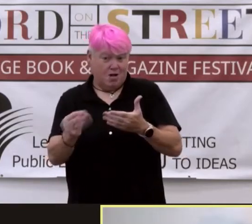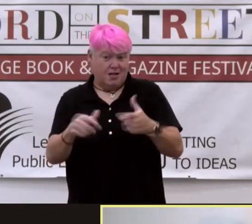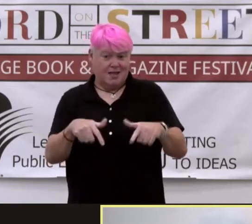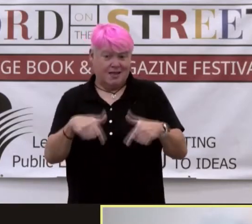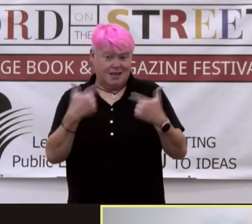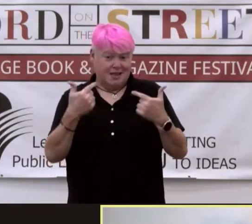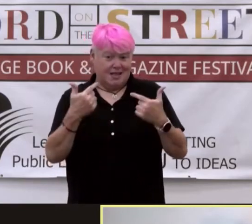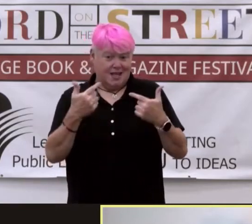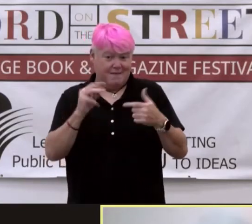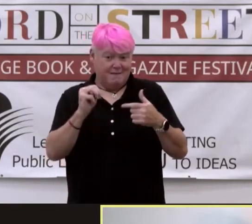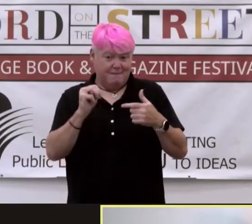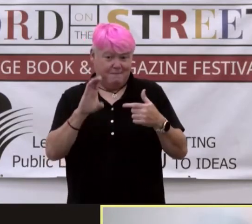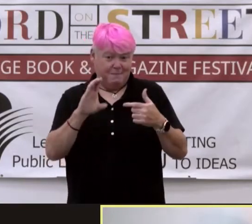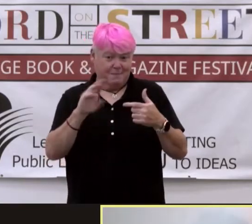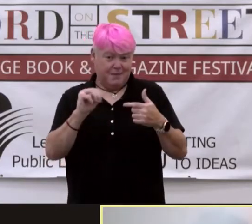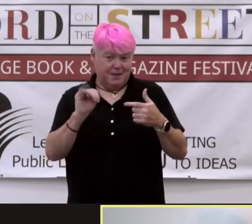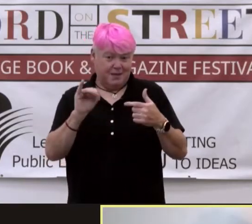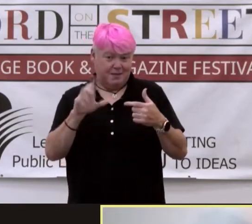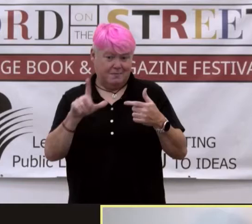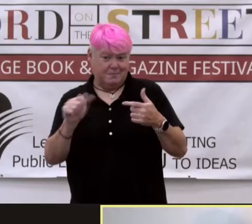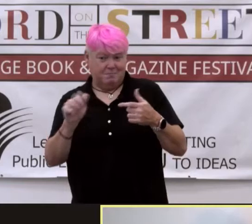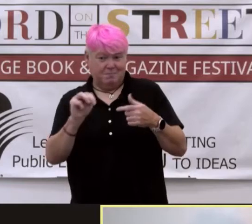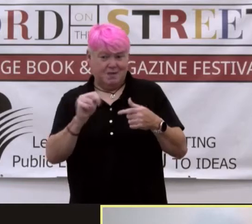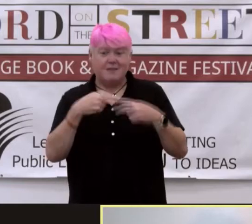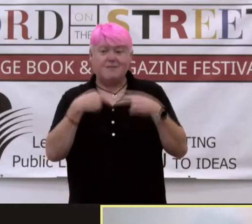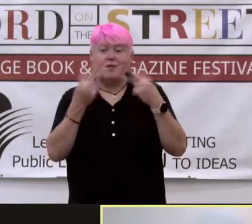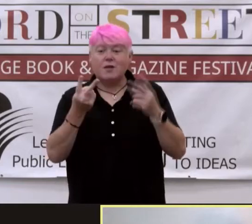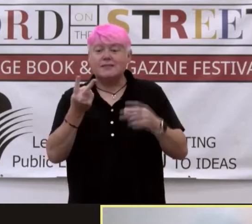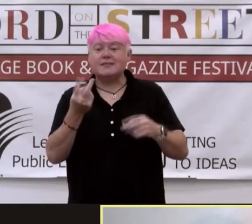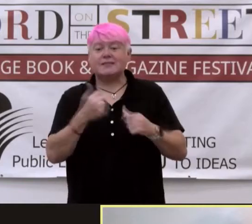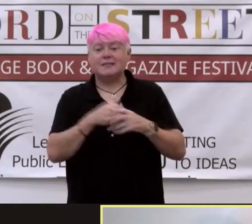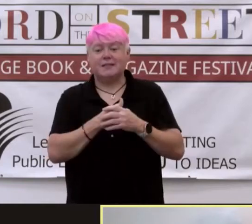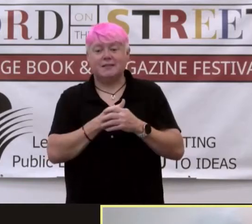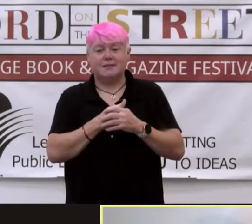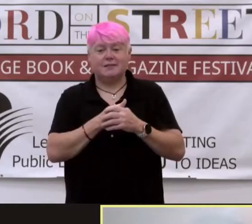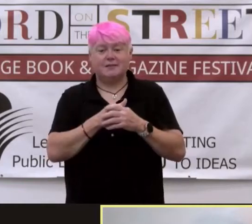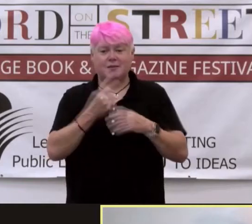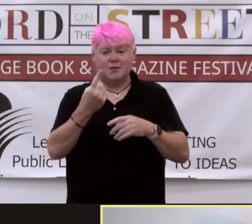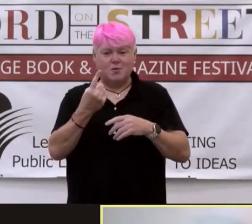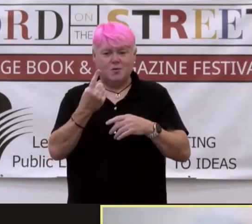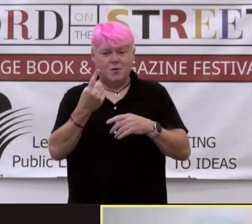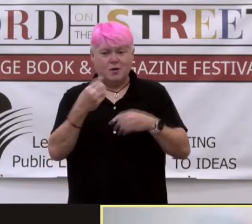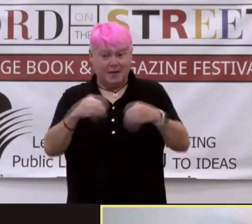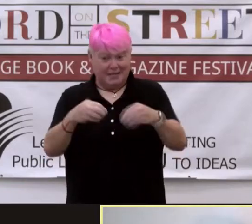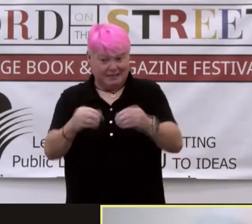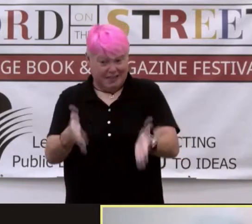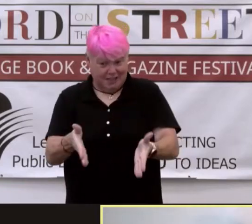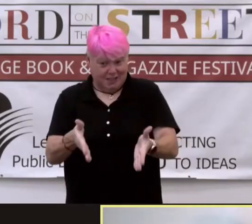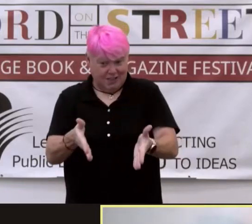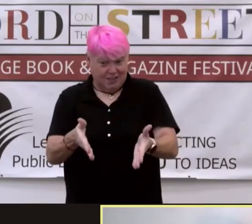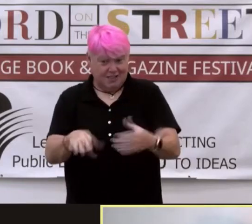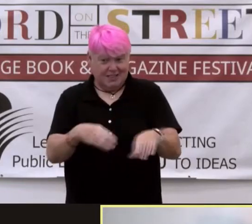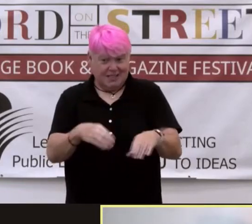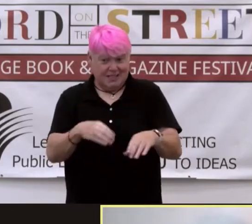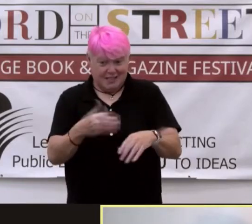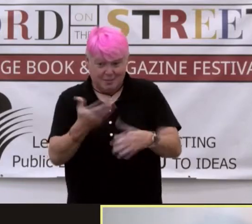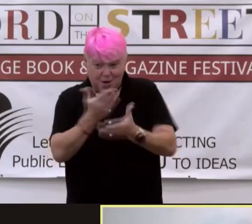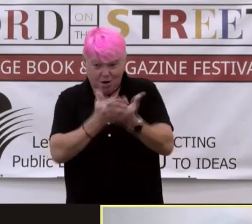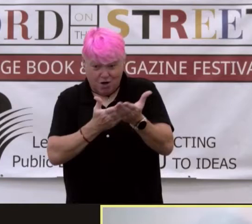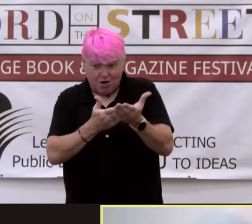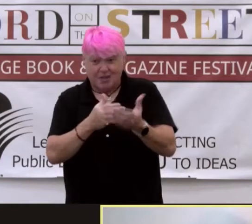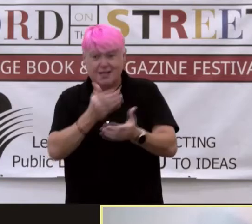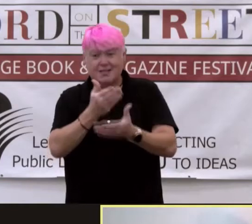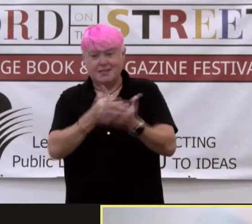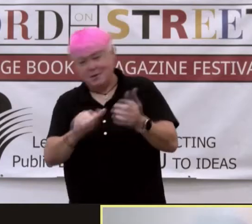voices came in and did little roles. So like my one of my marketing team leaders does like a bit part, and some other people,